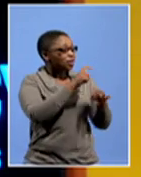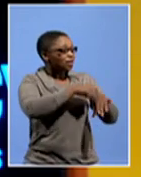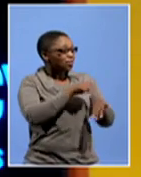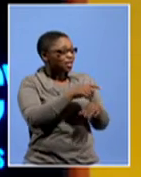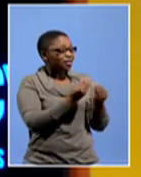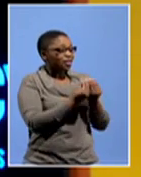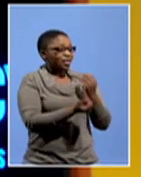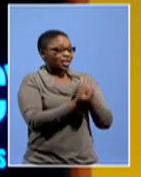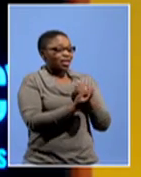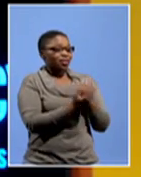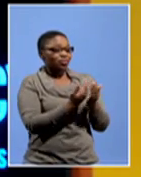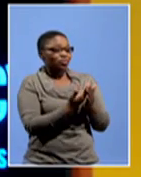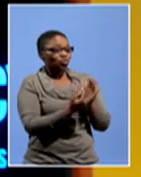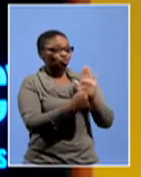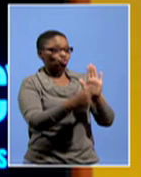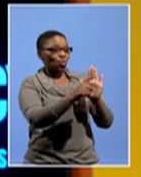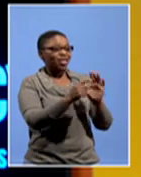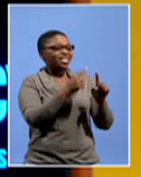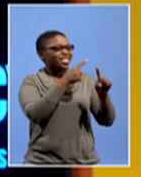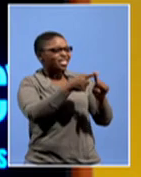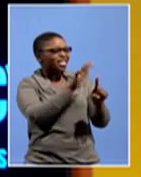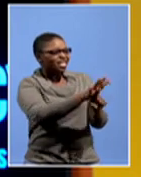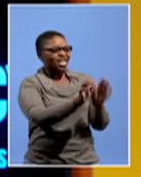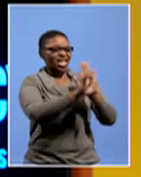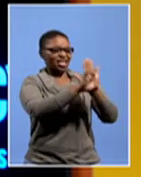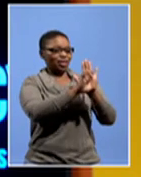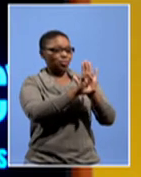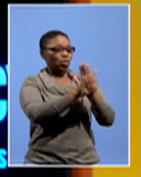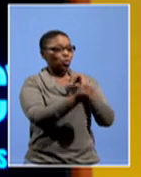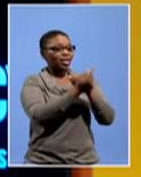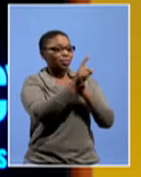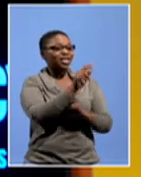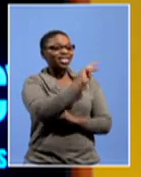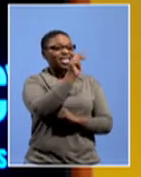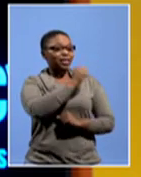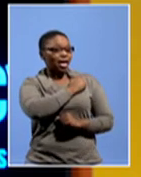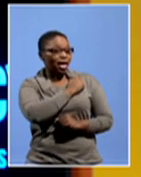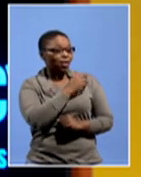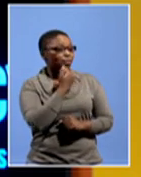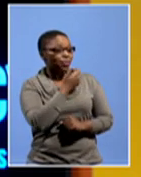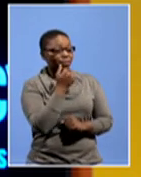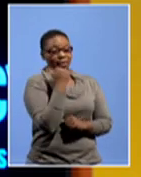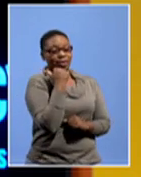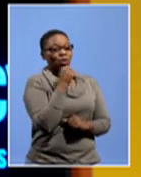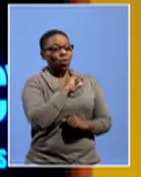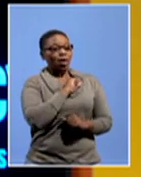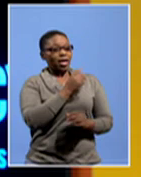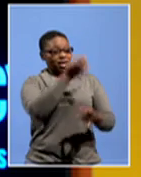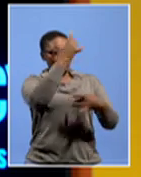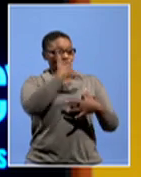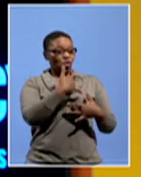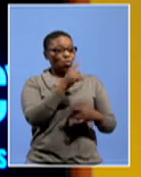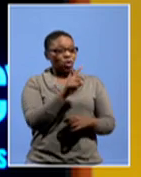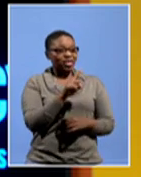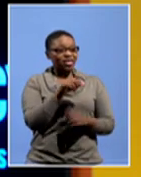real outrage. I use the example also of the xenophobic reaction to what had happened in KZN. We were being told via social media that